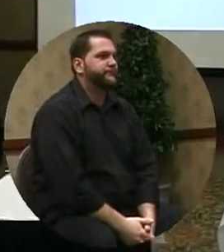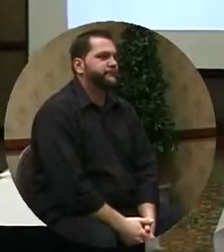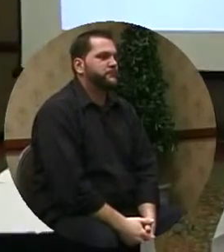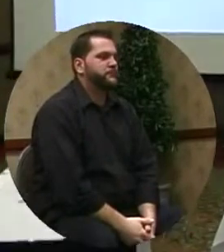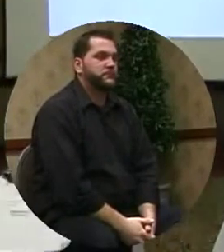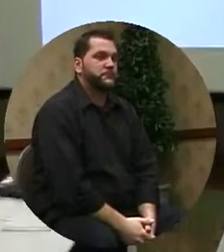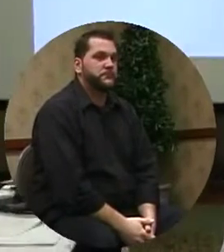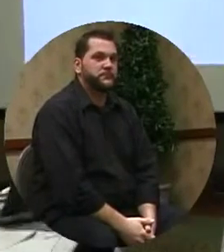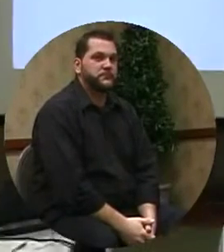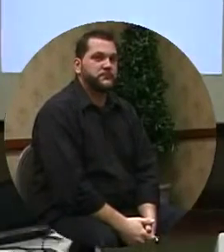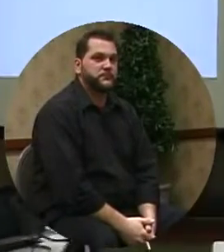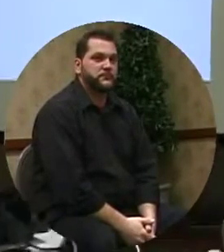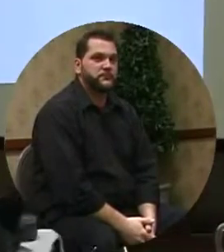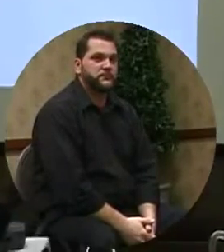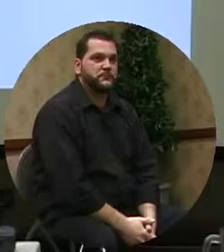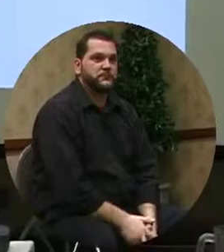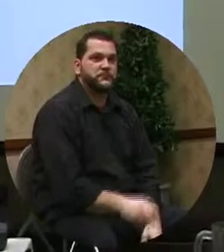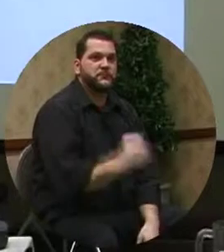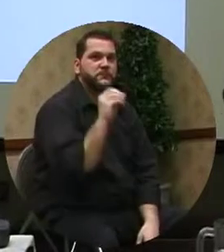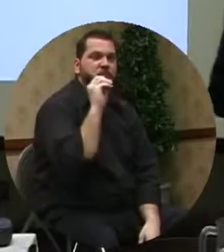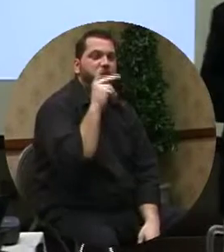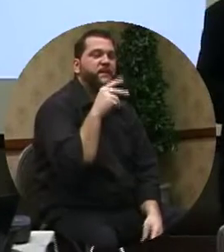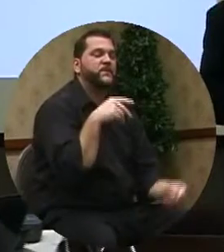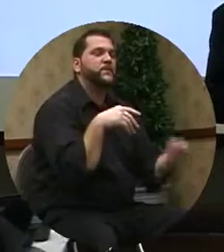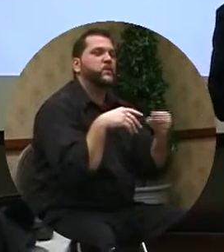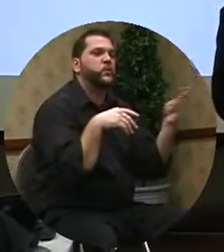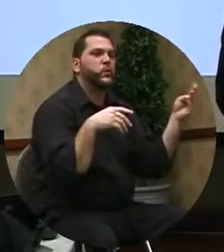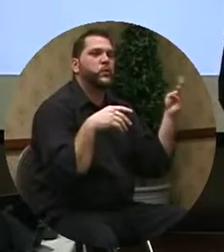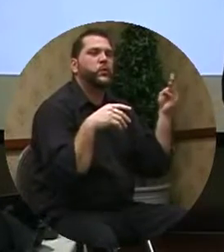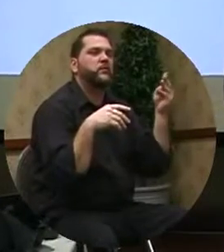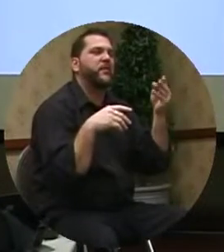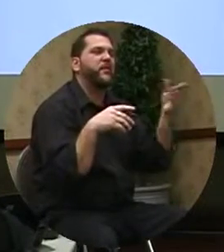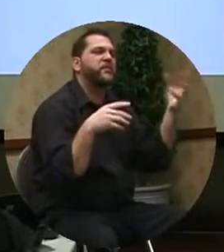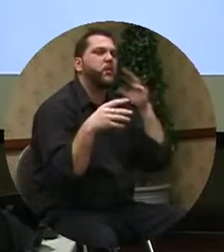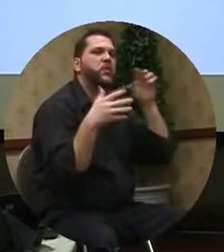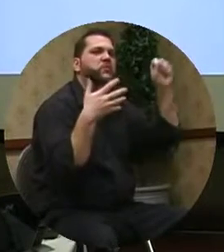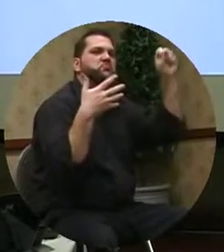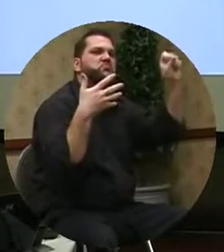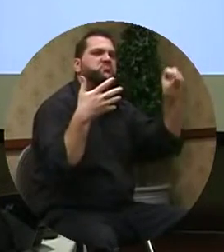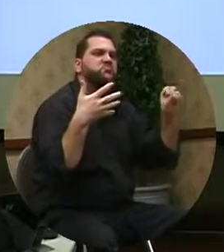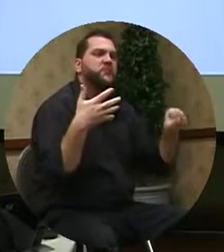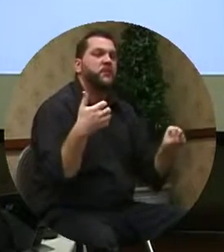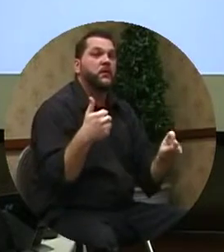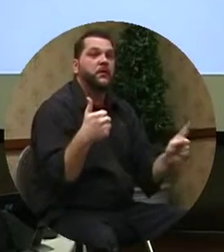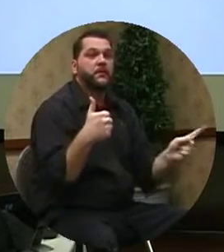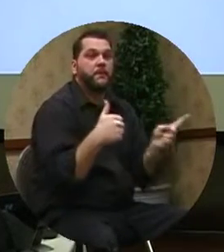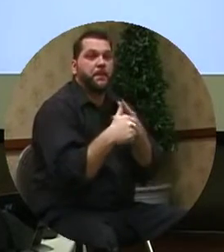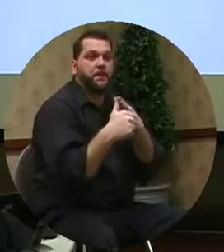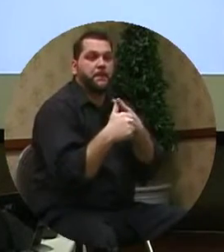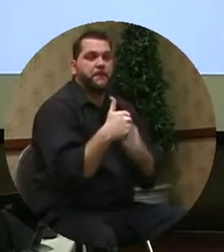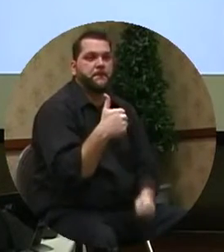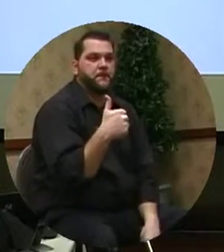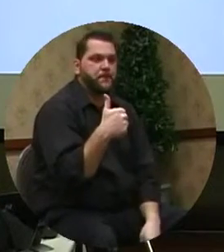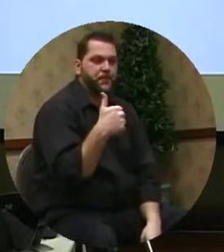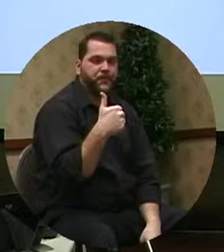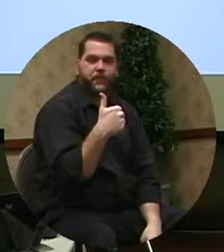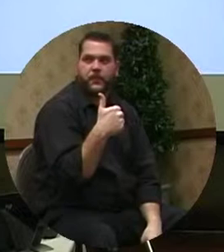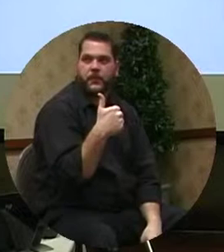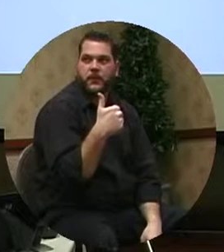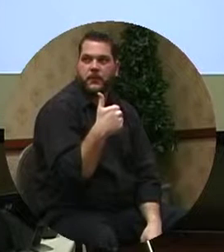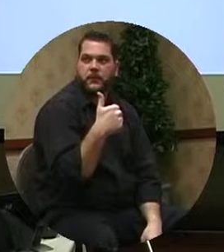Okay. Couple of points of note. Number 1, yes, you will